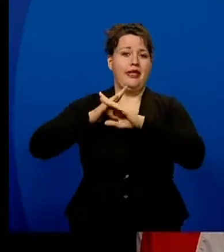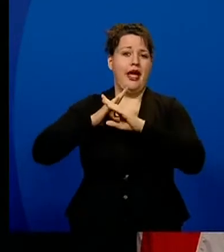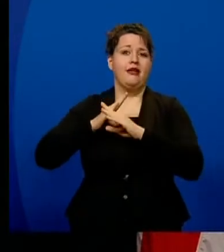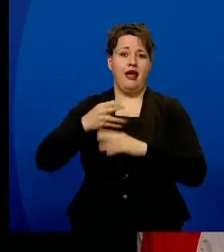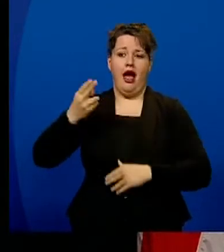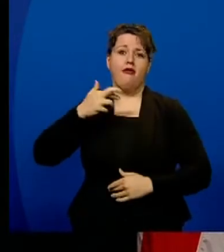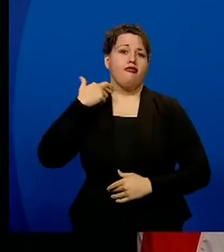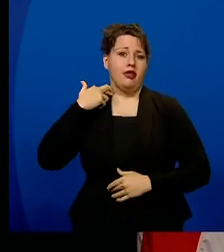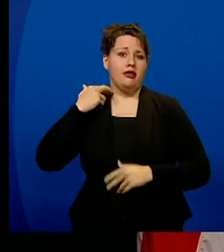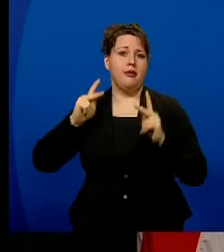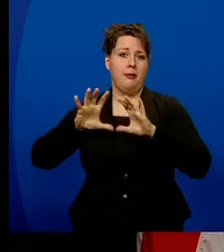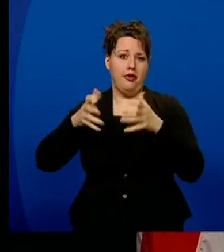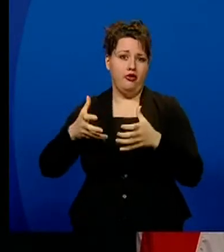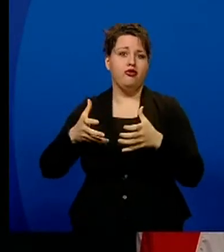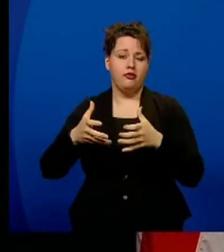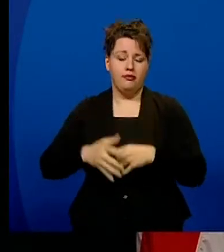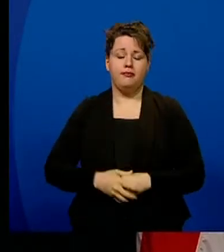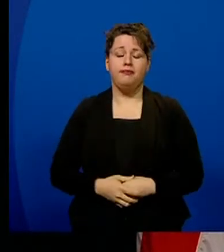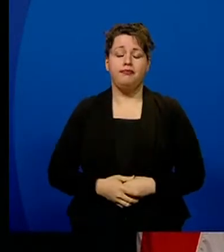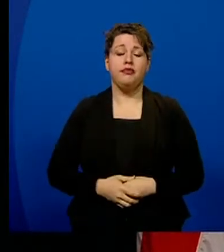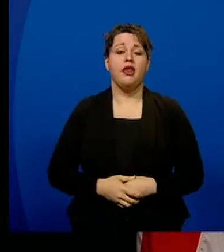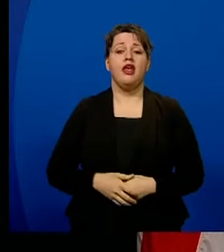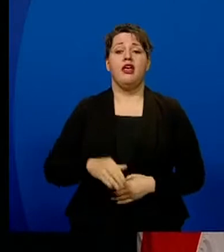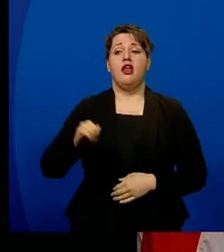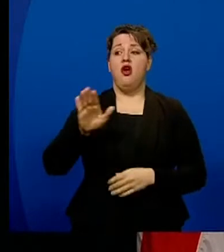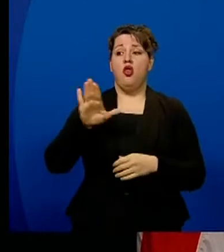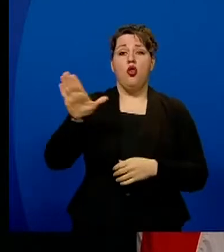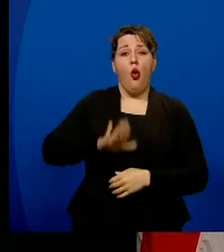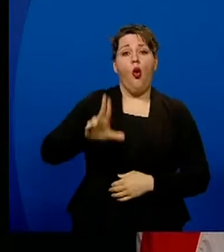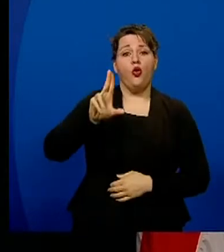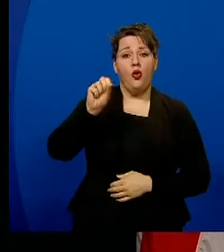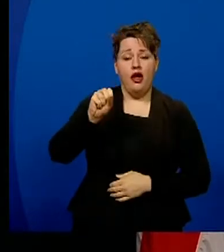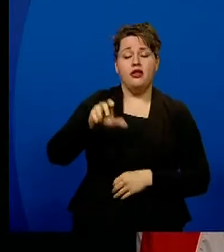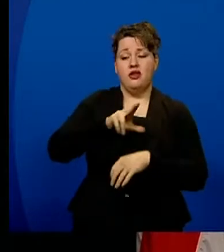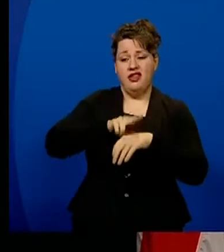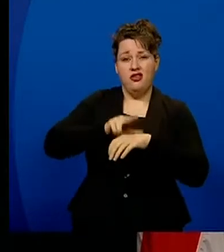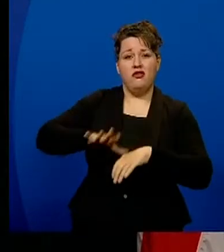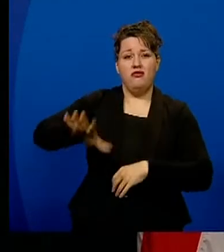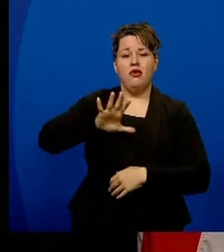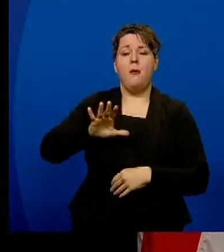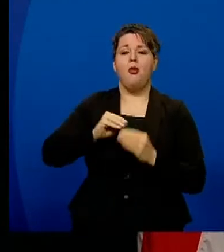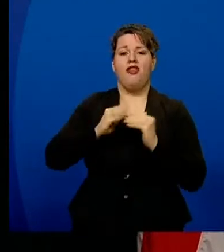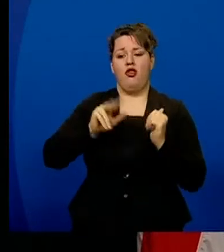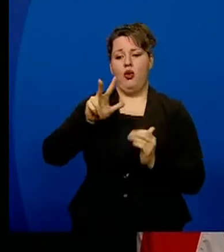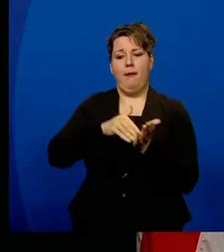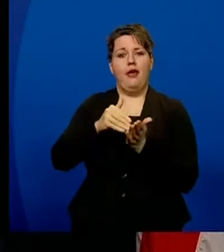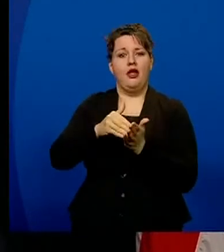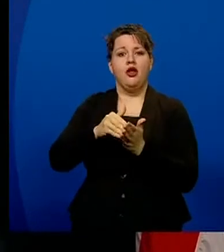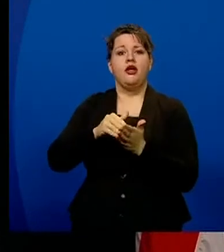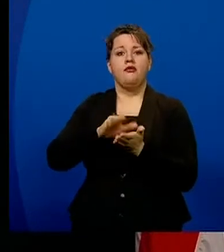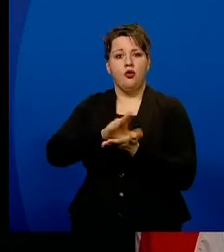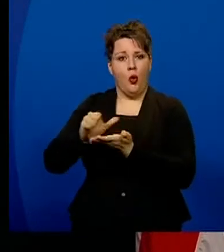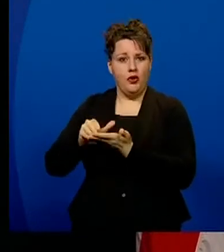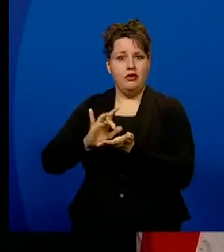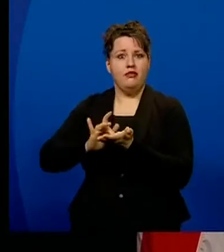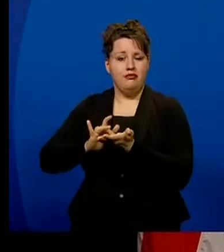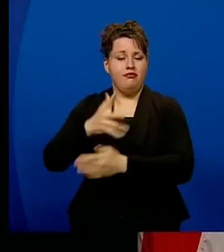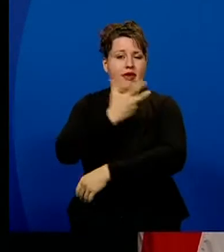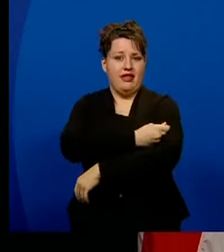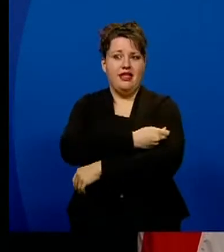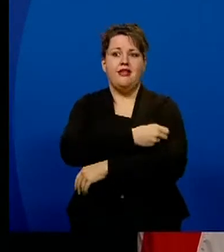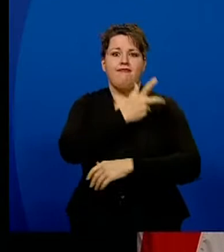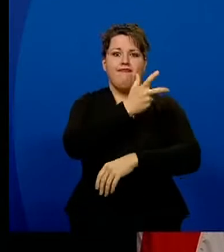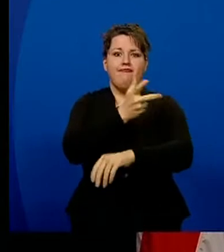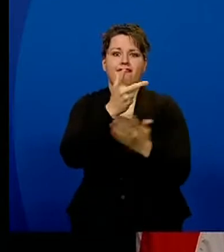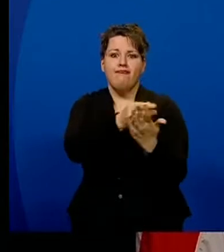Iowans from the virus. Nationwide, more than 3 million doses of vaccine have now been administered within